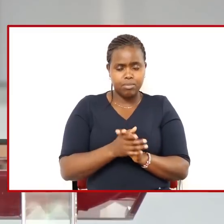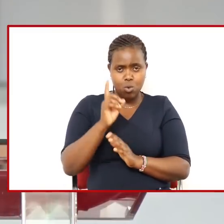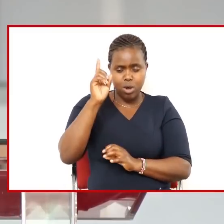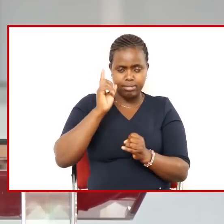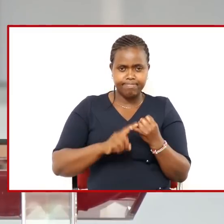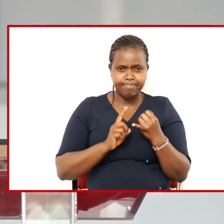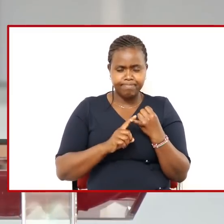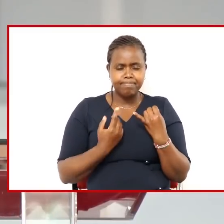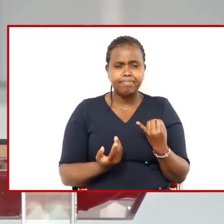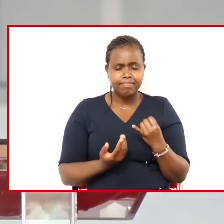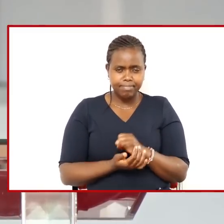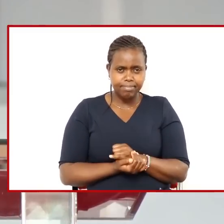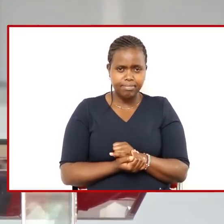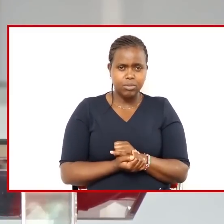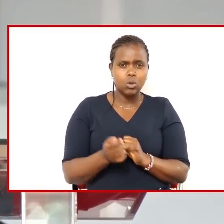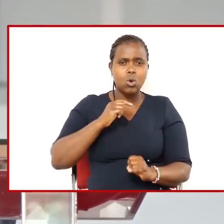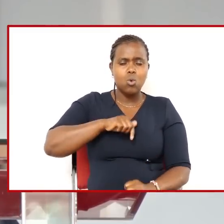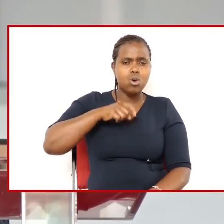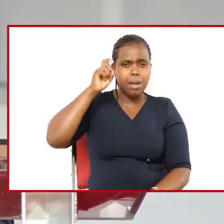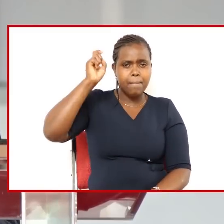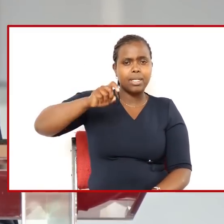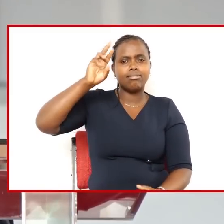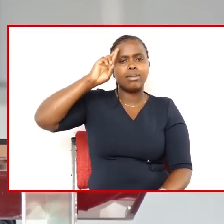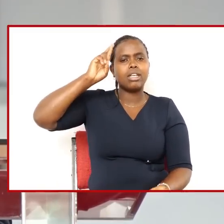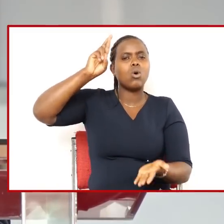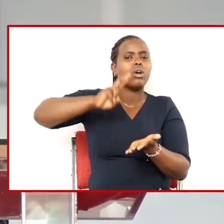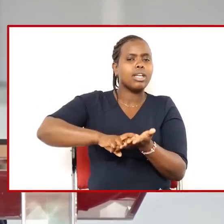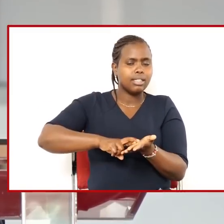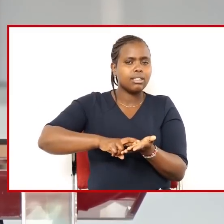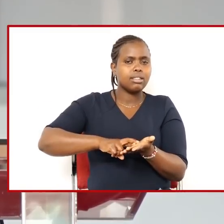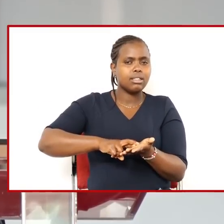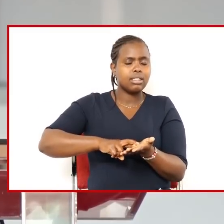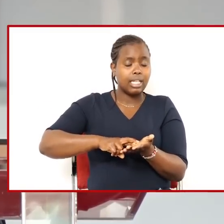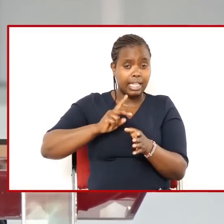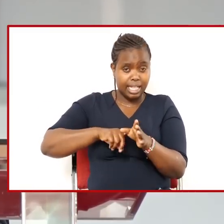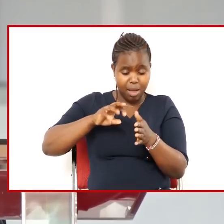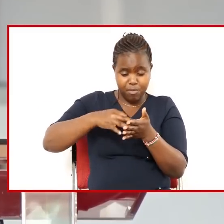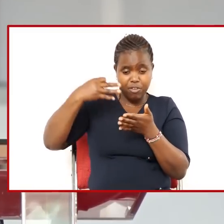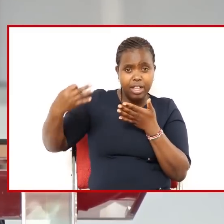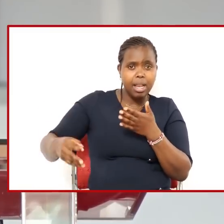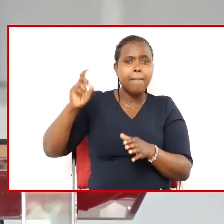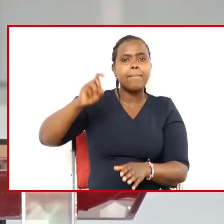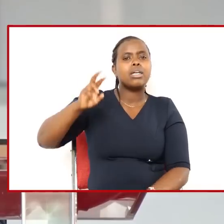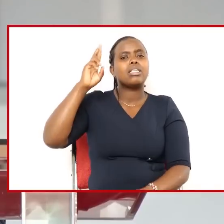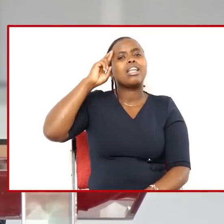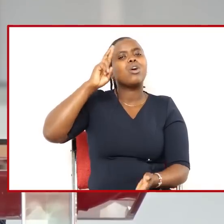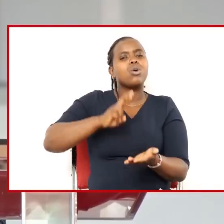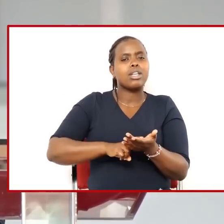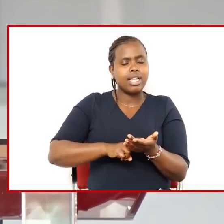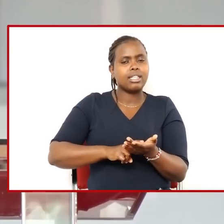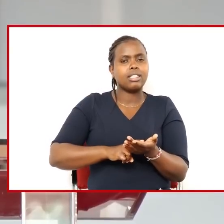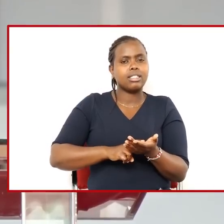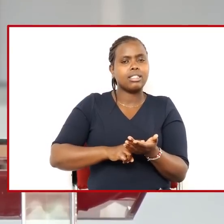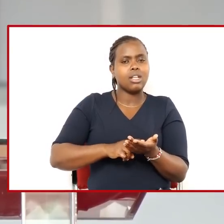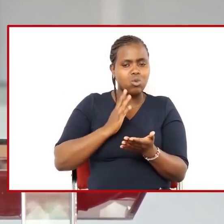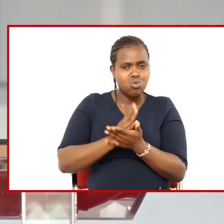One, we must recognize in our failure, we must recognize it